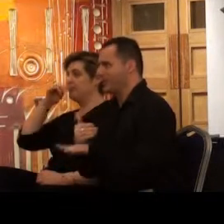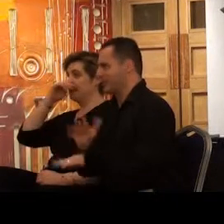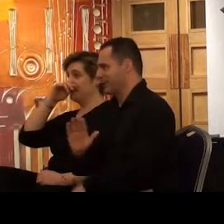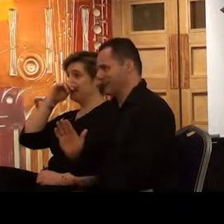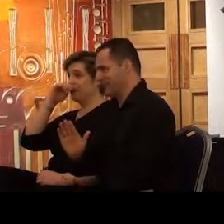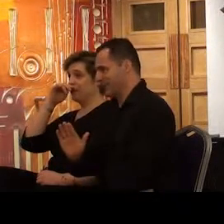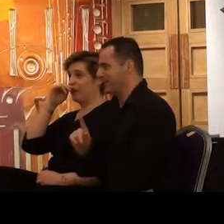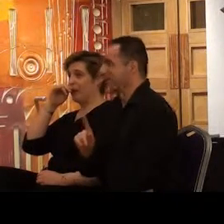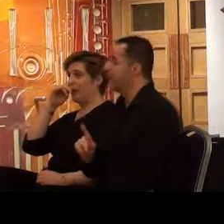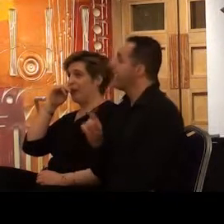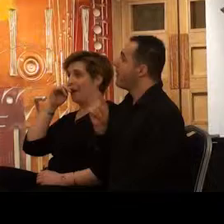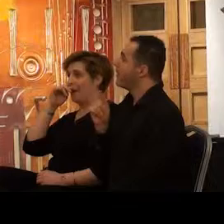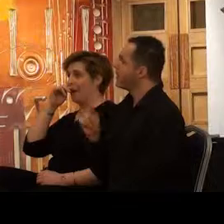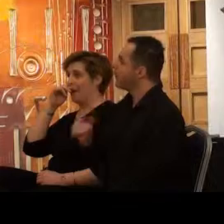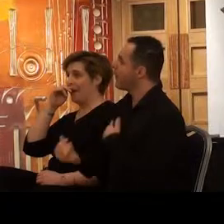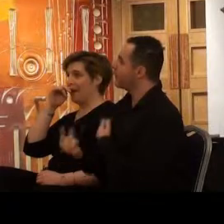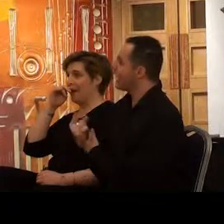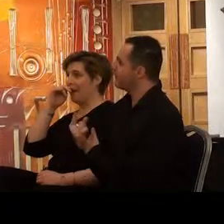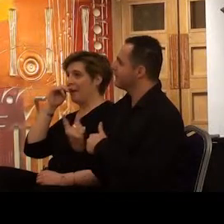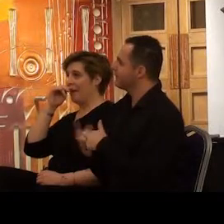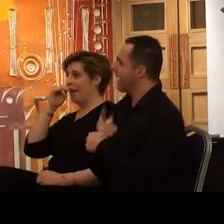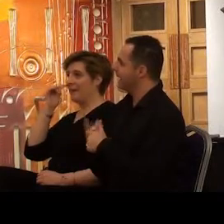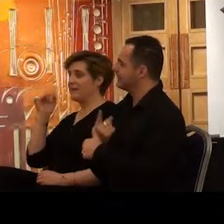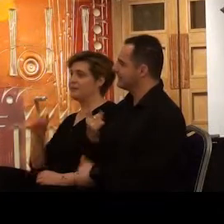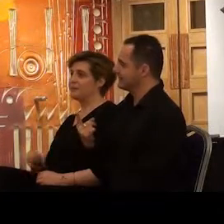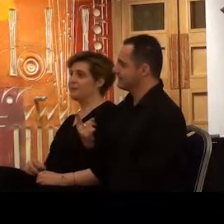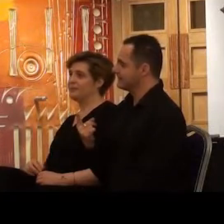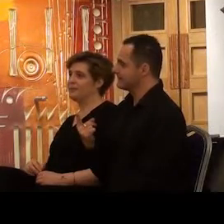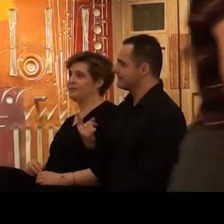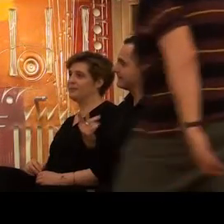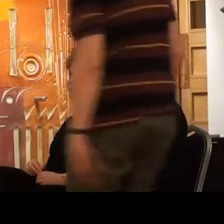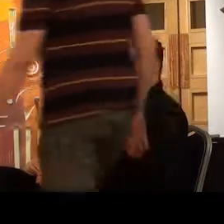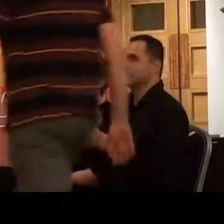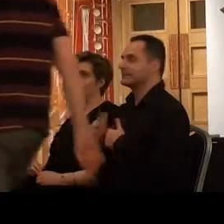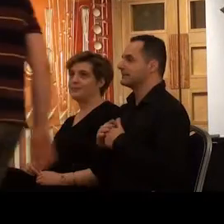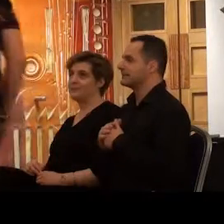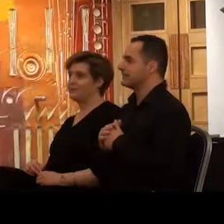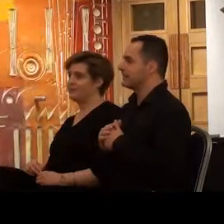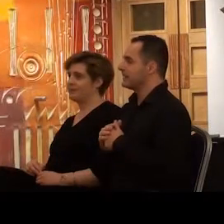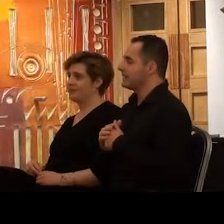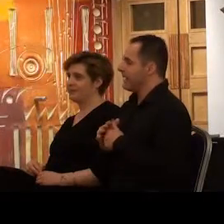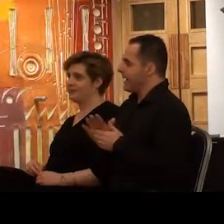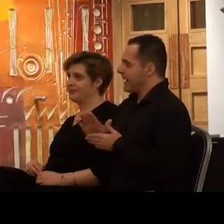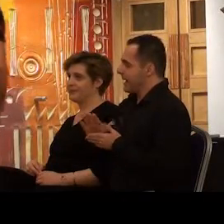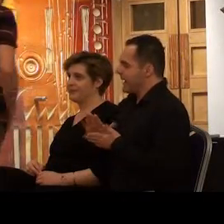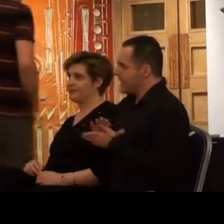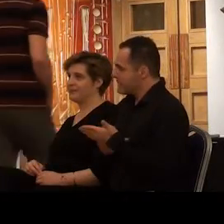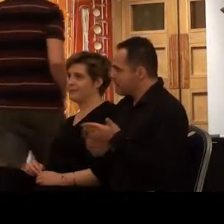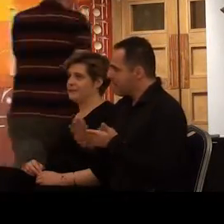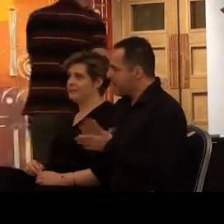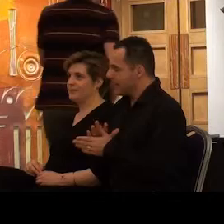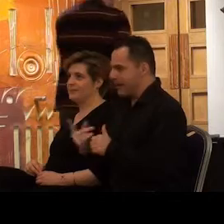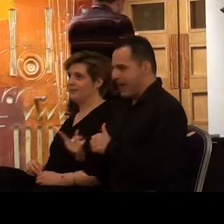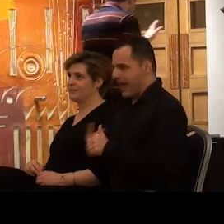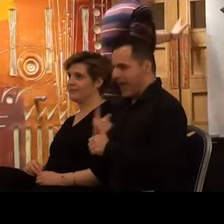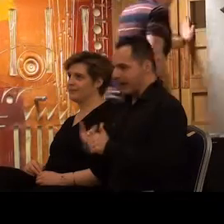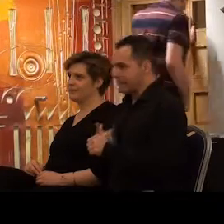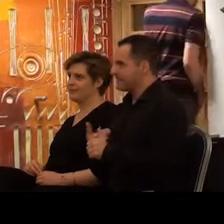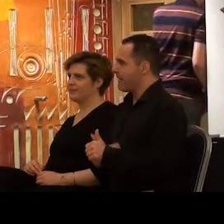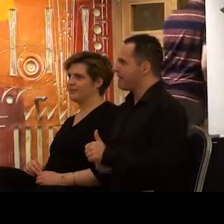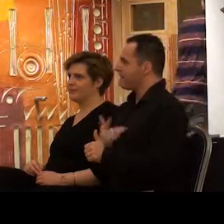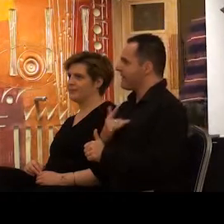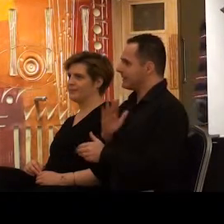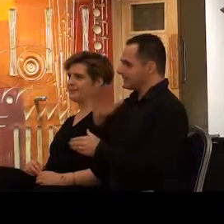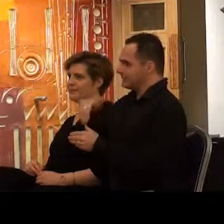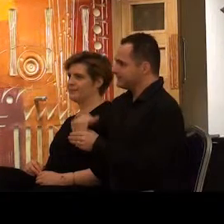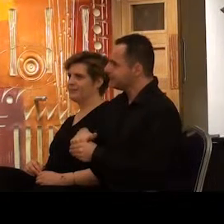this instance, what happened for Alice was that somehow that unlocked something in her. She saw again what was the purpose.